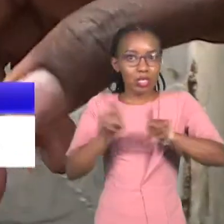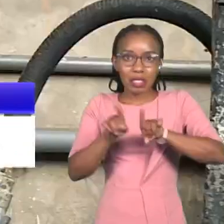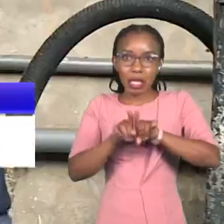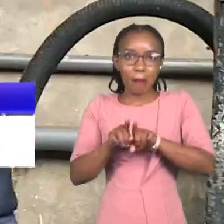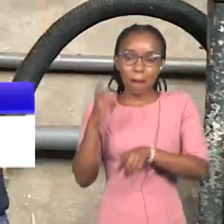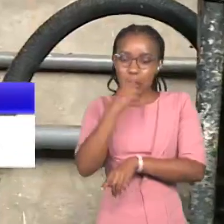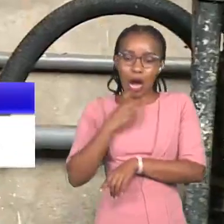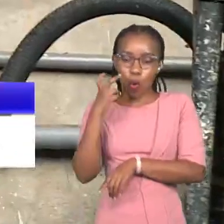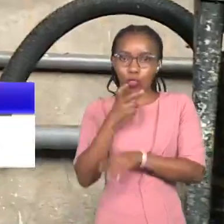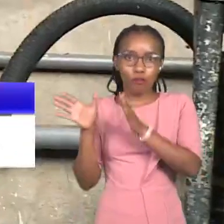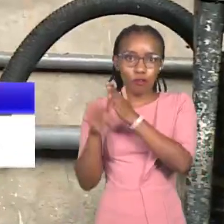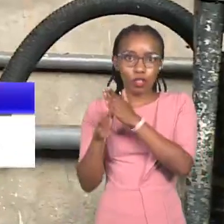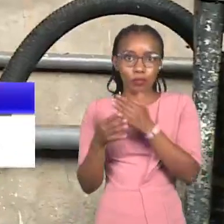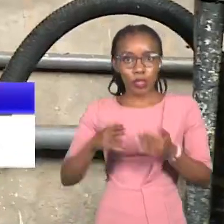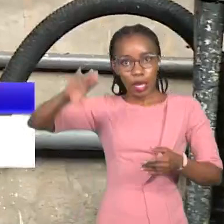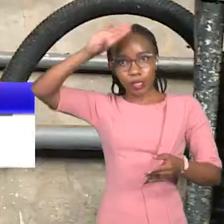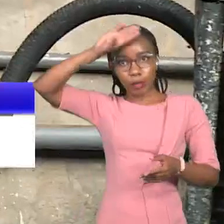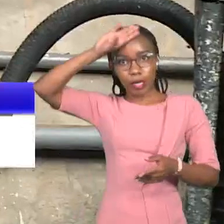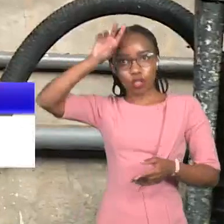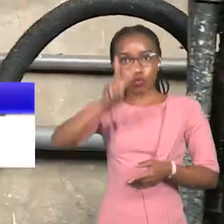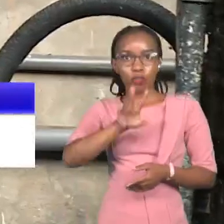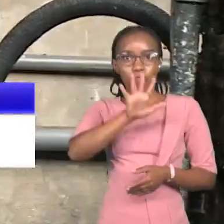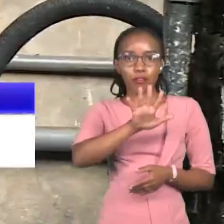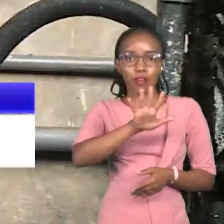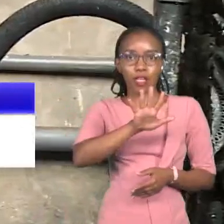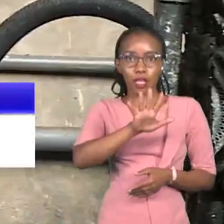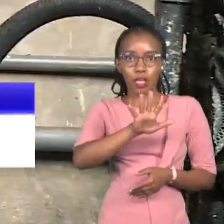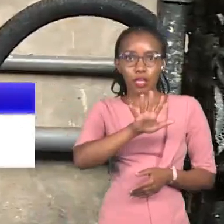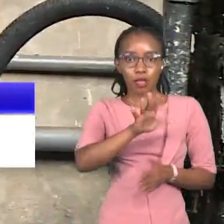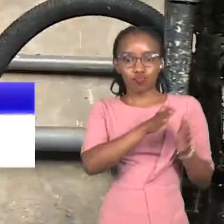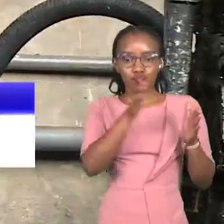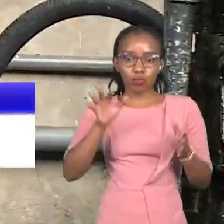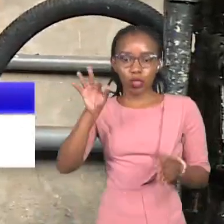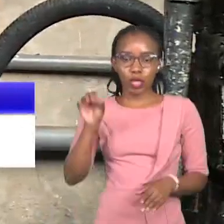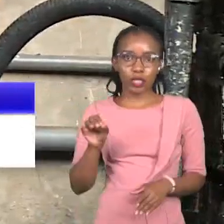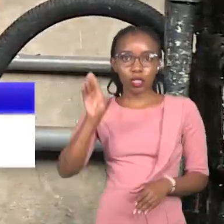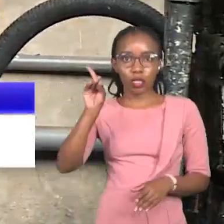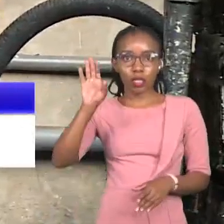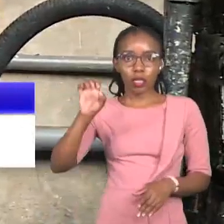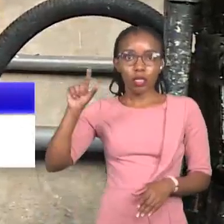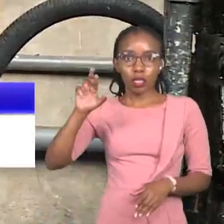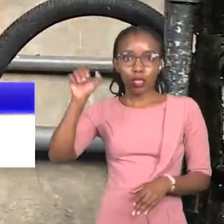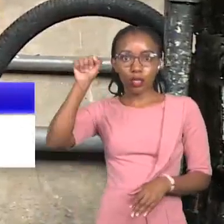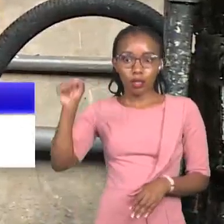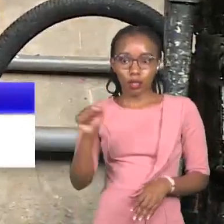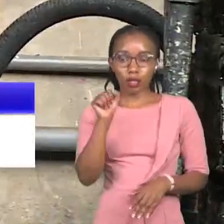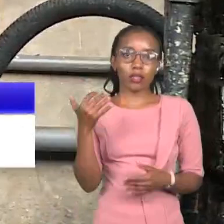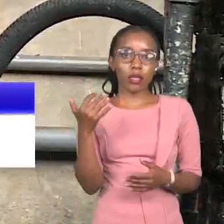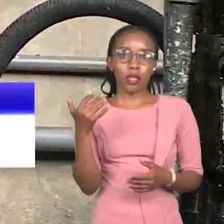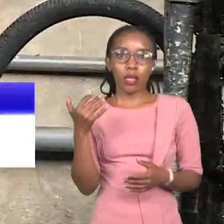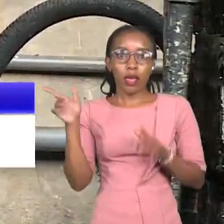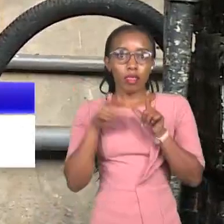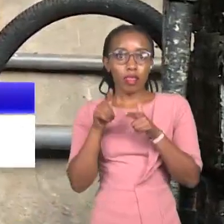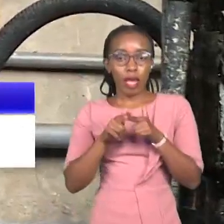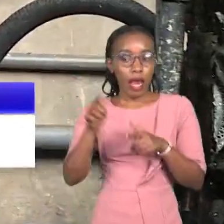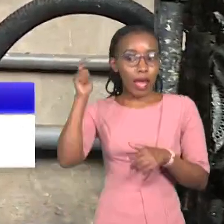fish. You need temperatures of 25 degrees and above, 25 to 30 degrees. That's one thing. The other thing is the